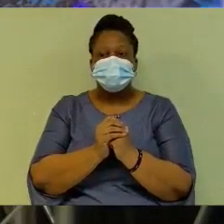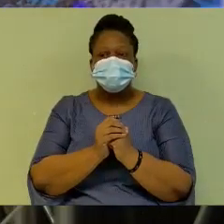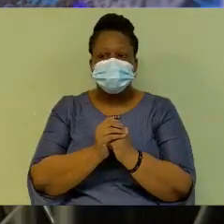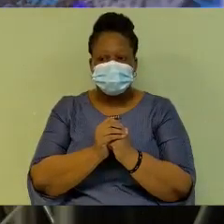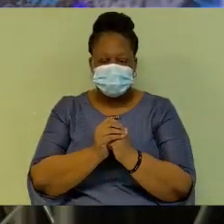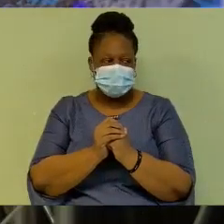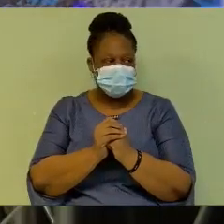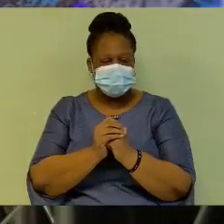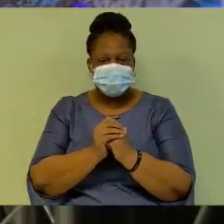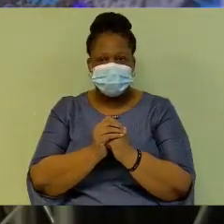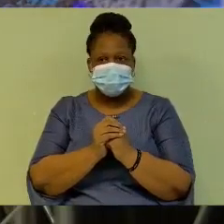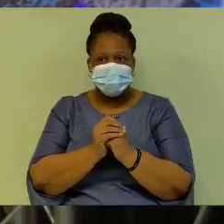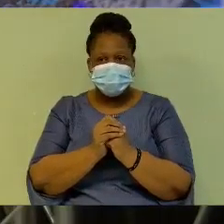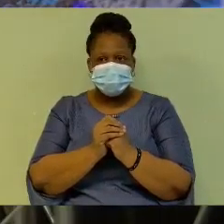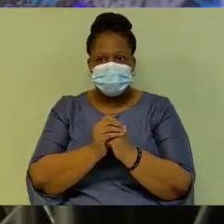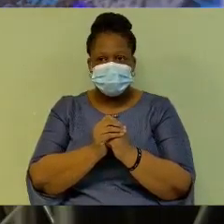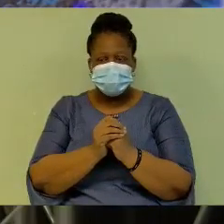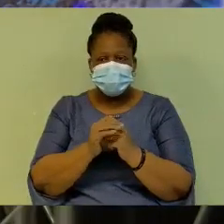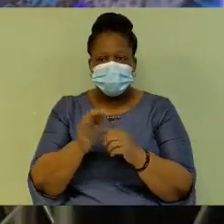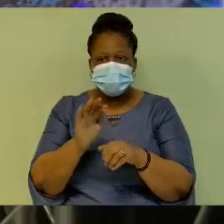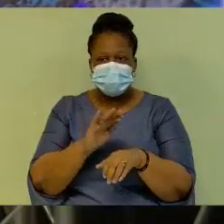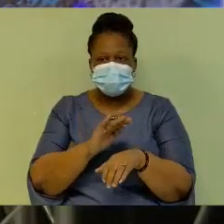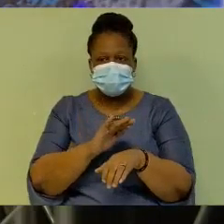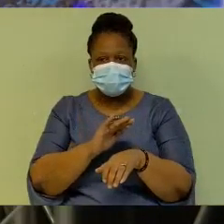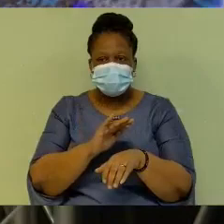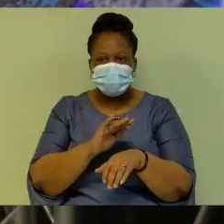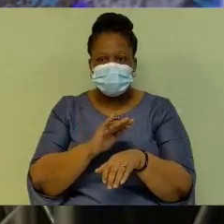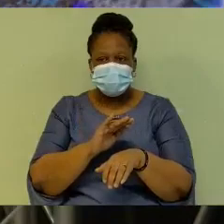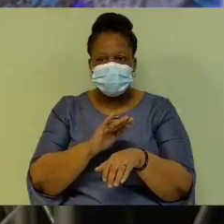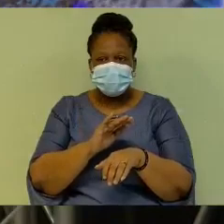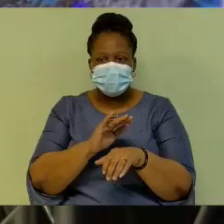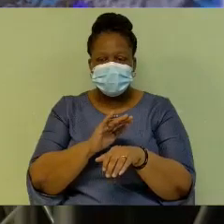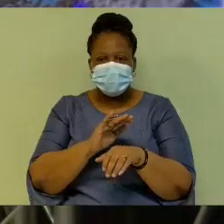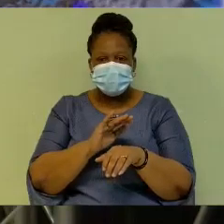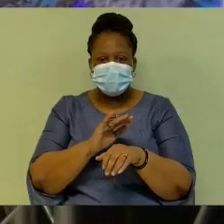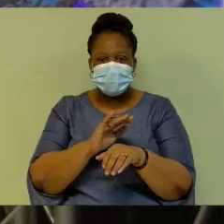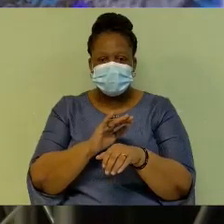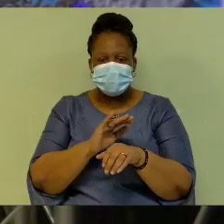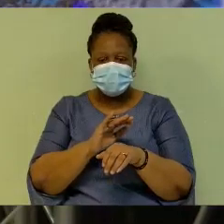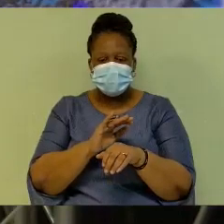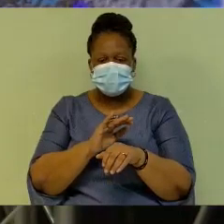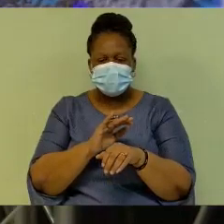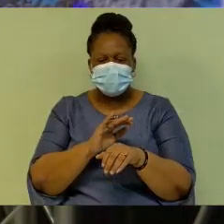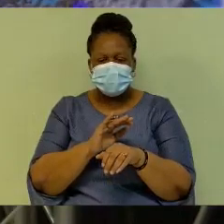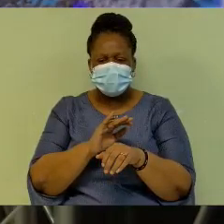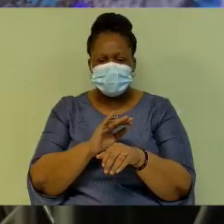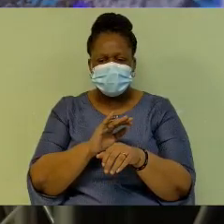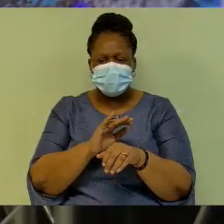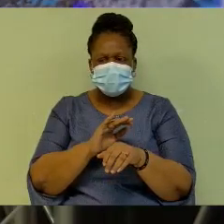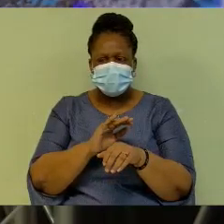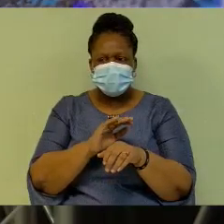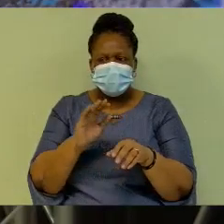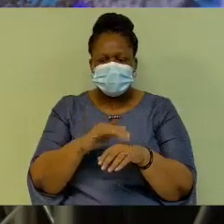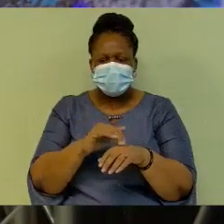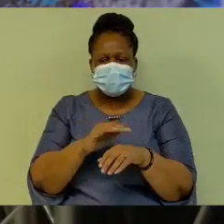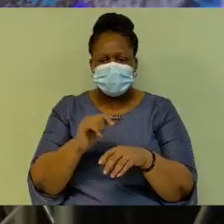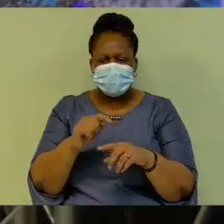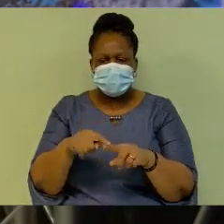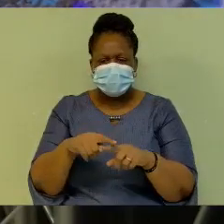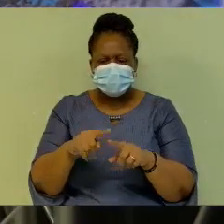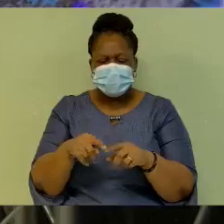Now, on behalf of Mr. Ken Kelly, Pastor Leroy Benjamin of Office Machines Limited, Mr.